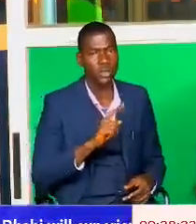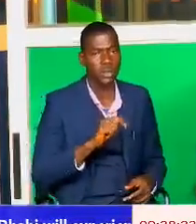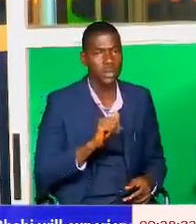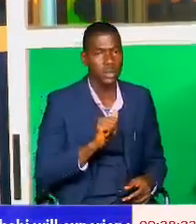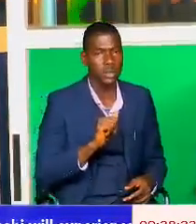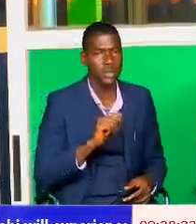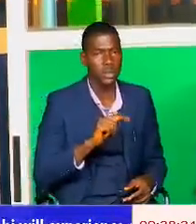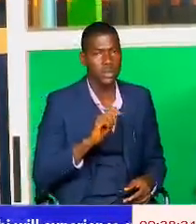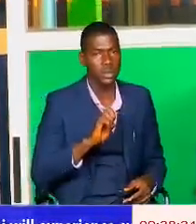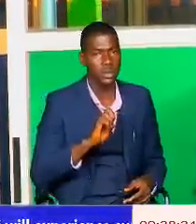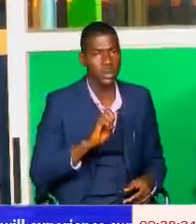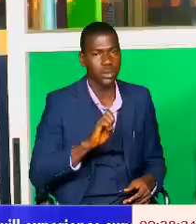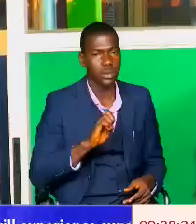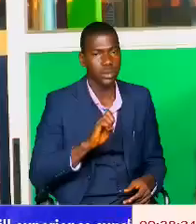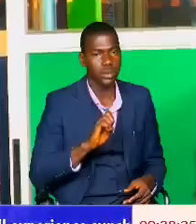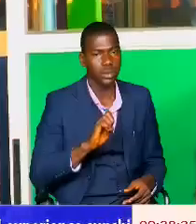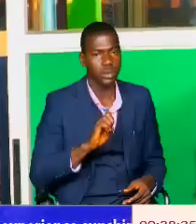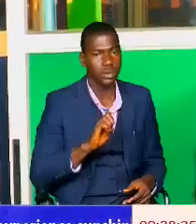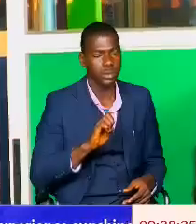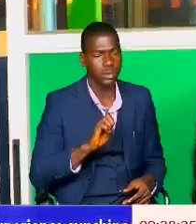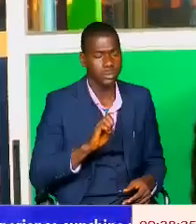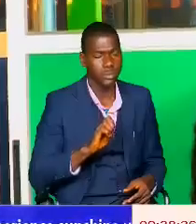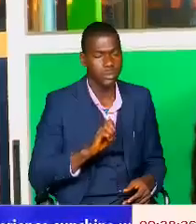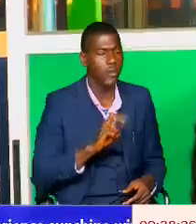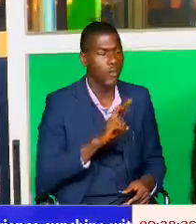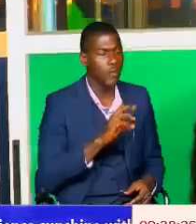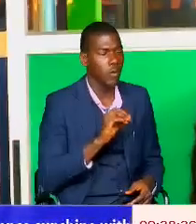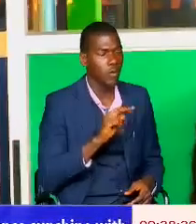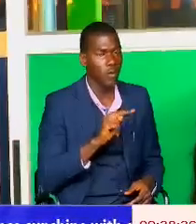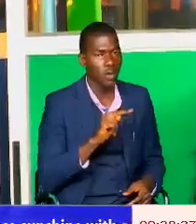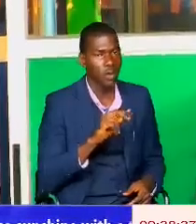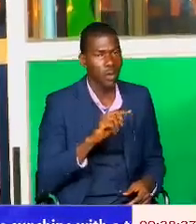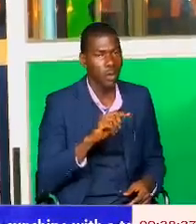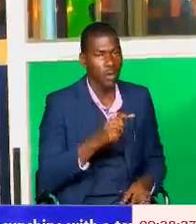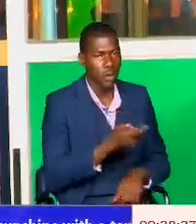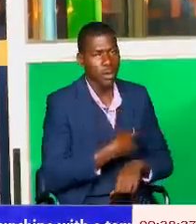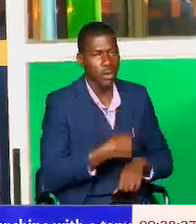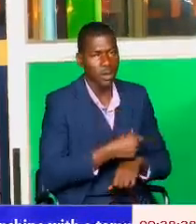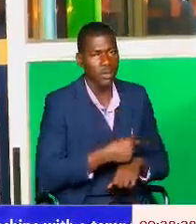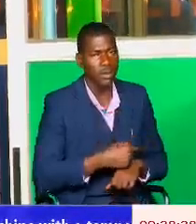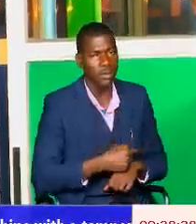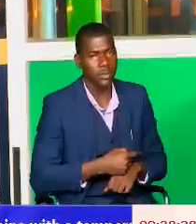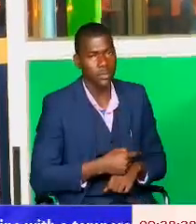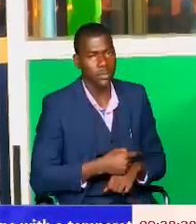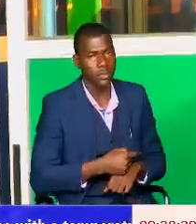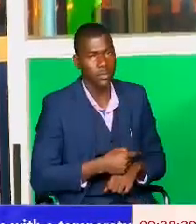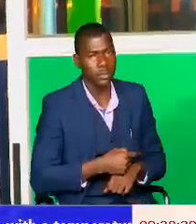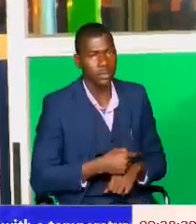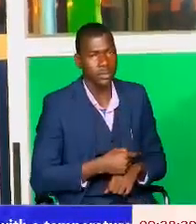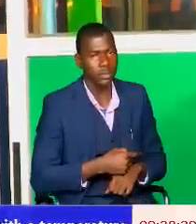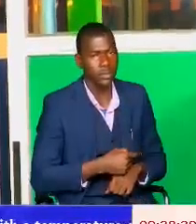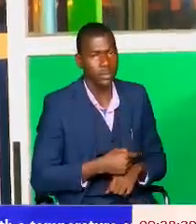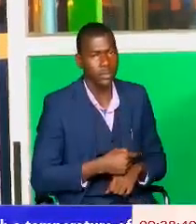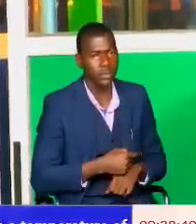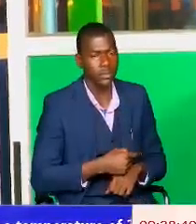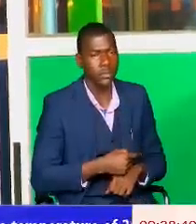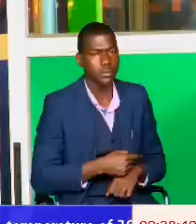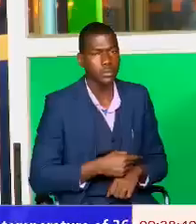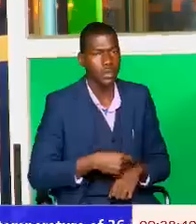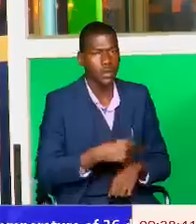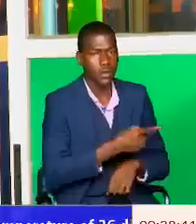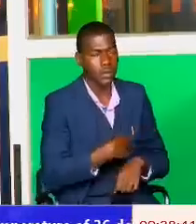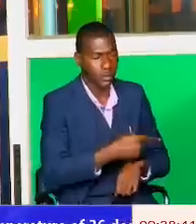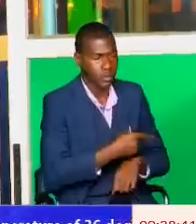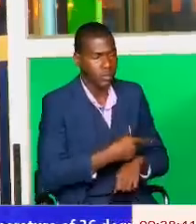Estate. It's called Vaughan Garden City. Uh-huh. Which just behind, the Vaughan is Voice of Nigeria, but it's... Vaughan Garden